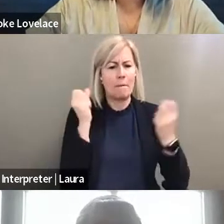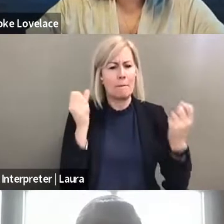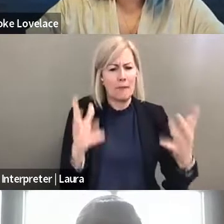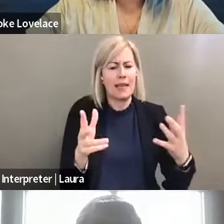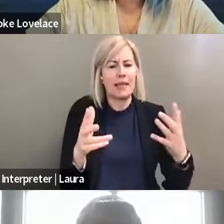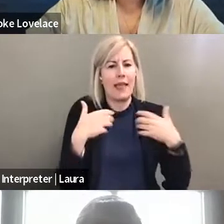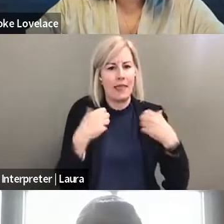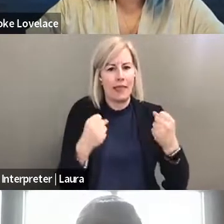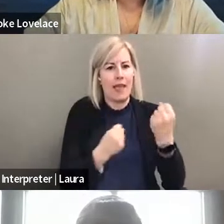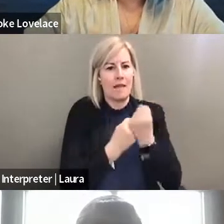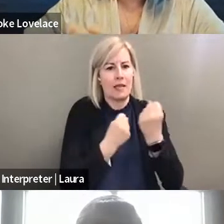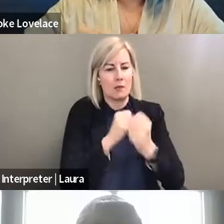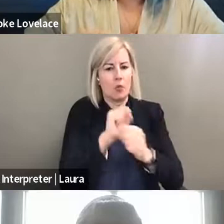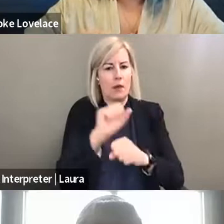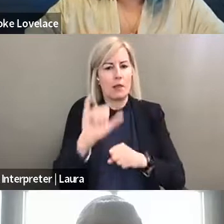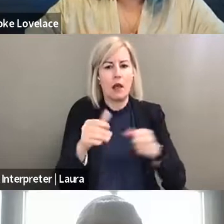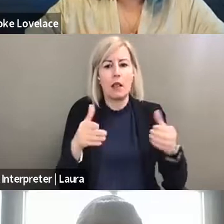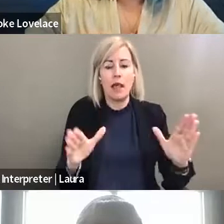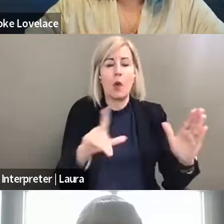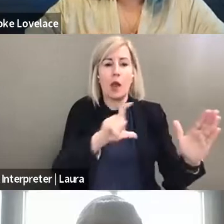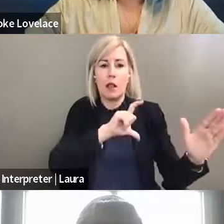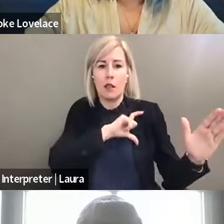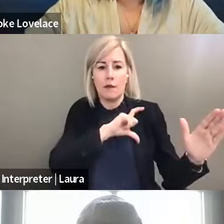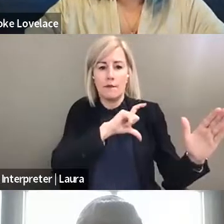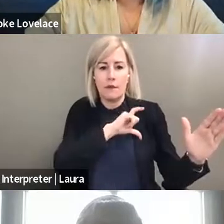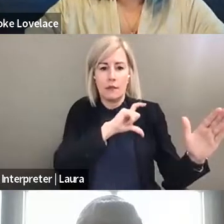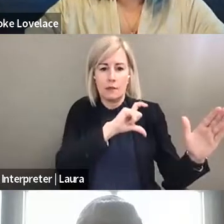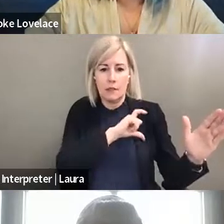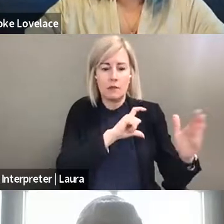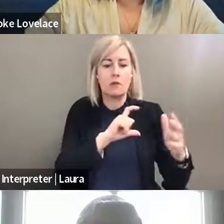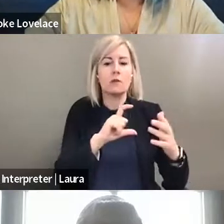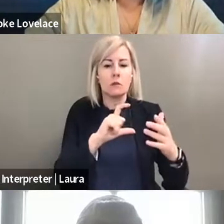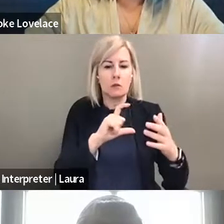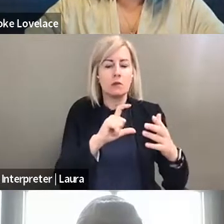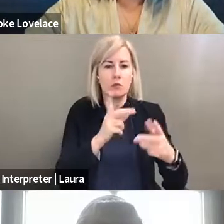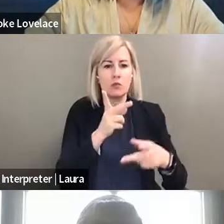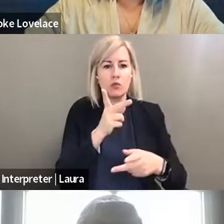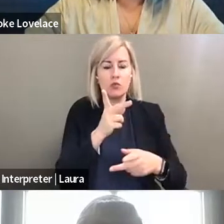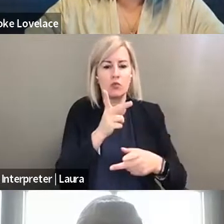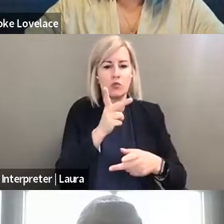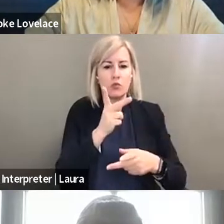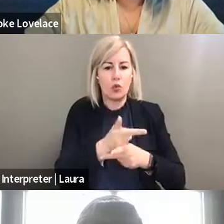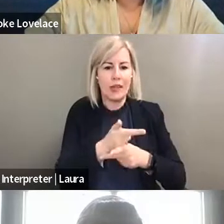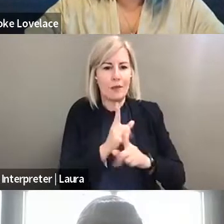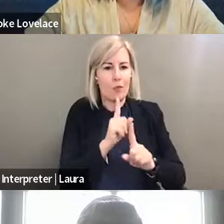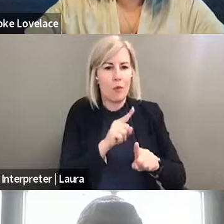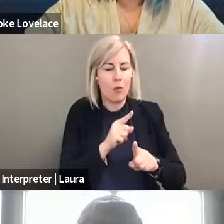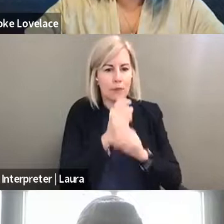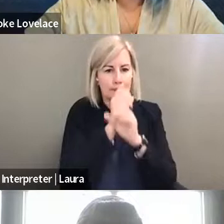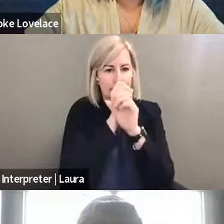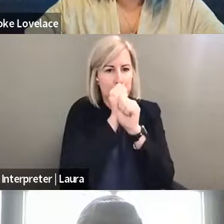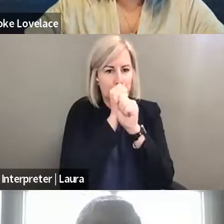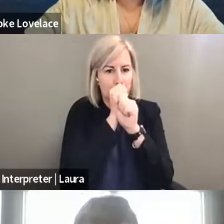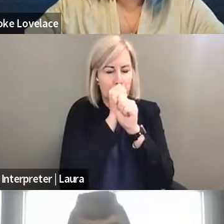that, allowing law enforcement to keep reports confidential when they're